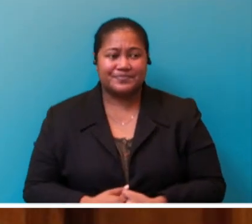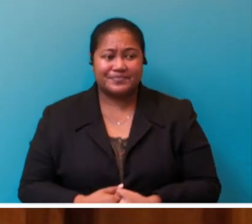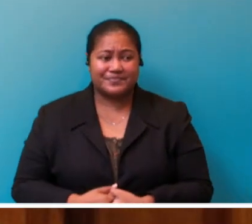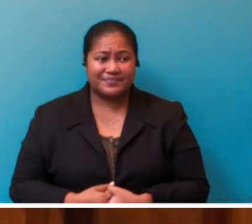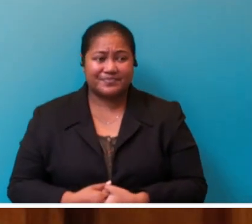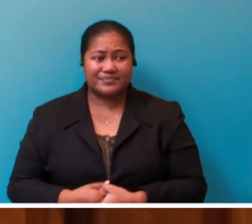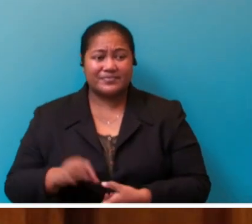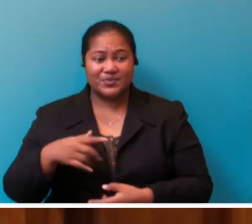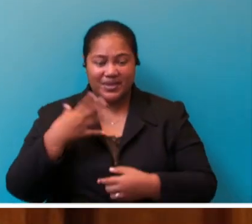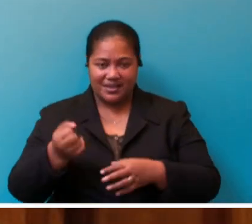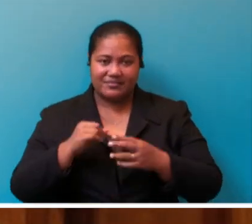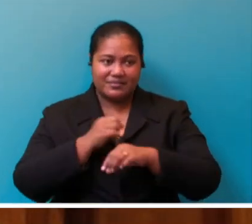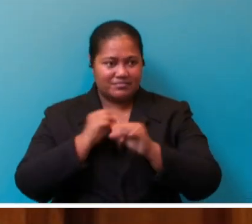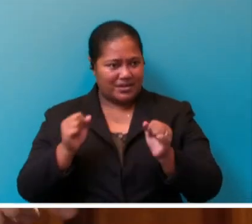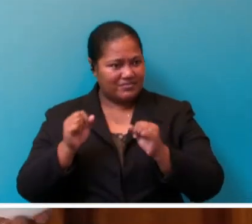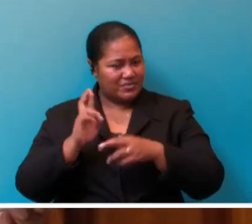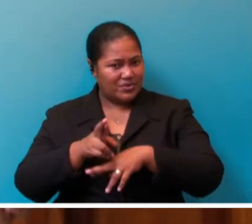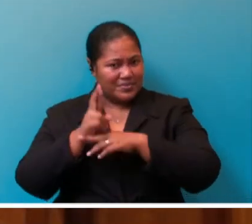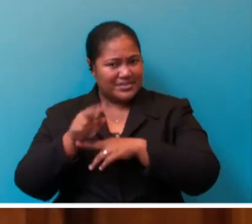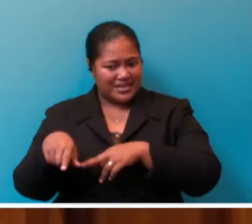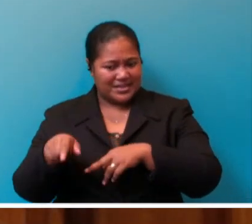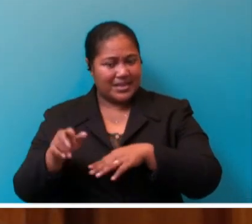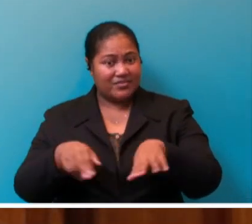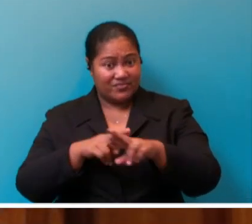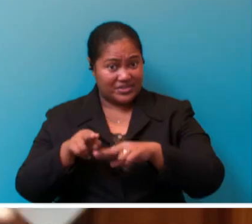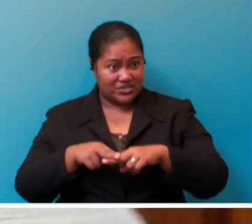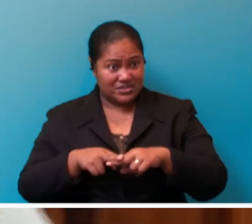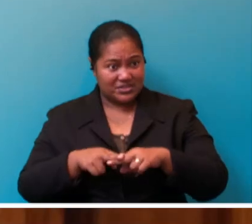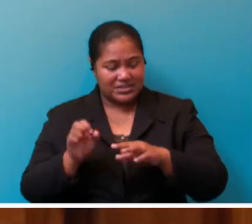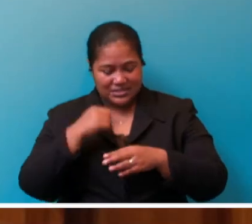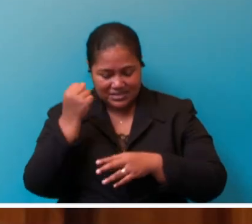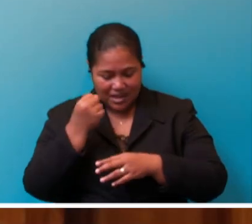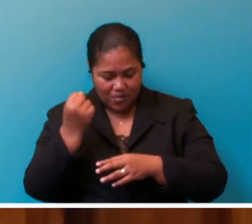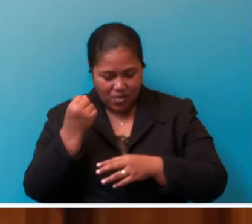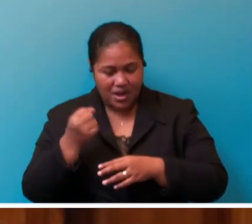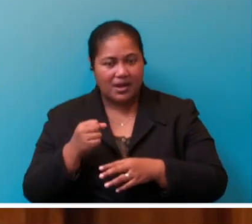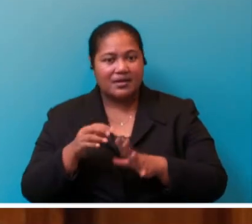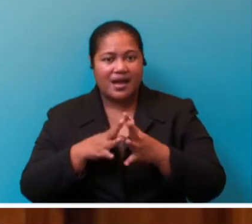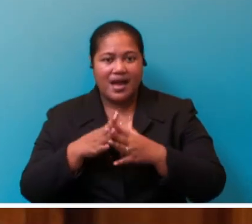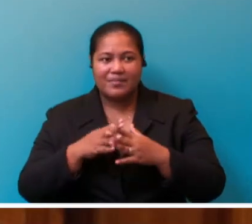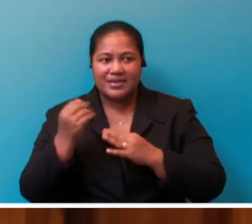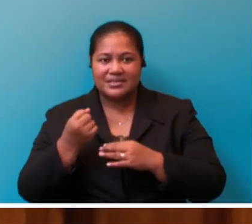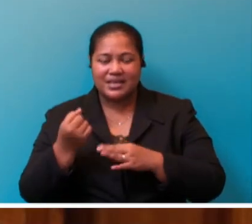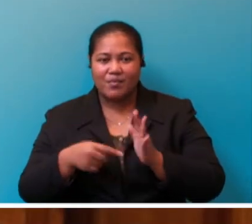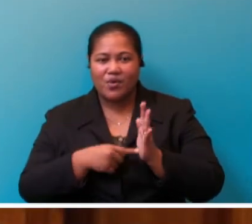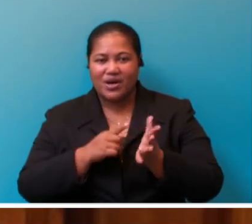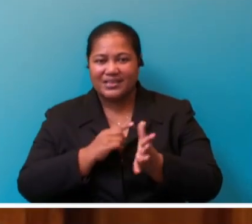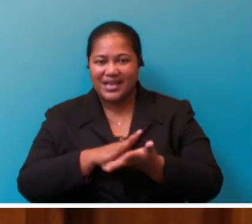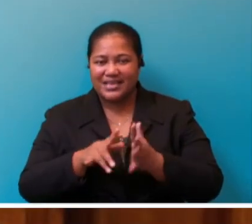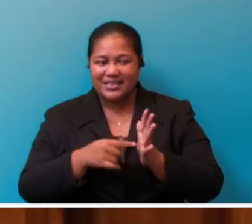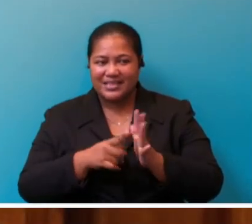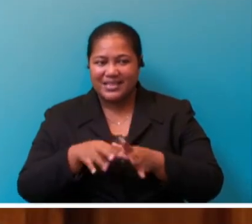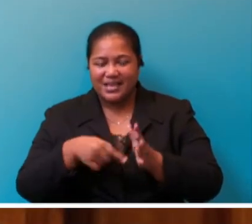a powerful alliance of destinations including Fiji, Samoa, American Samoa, Tahiti, Tonga, Pitcairn